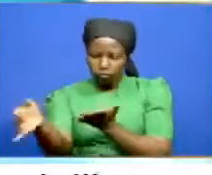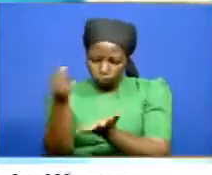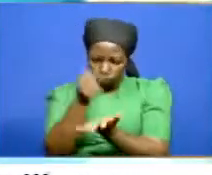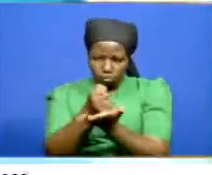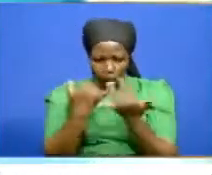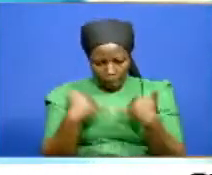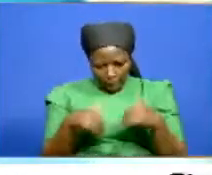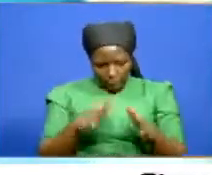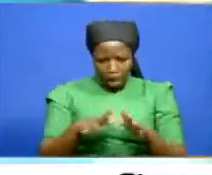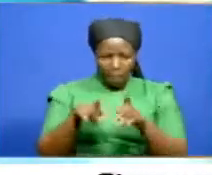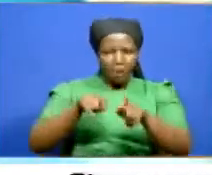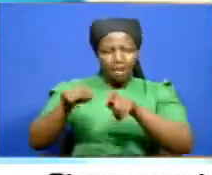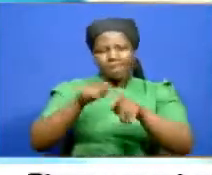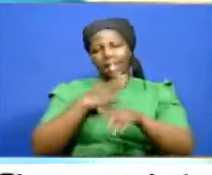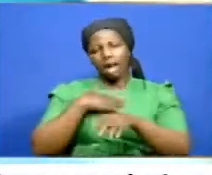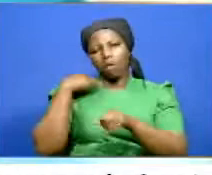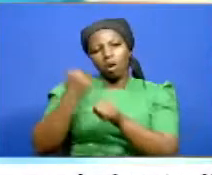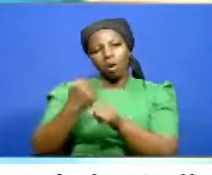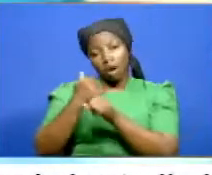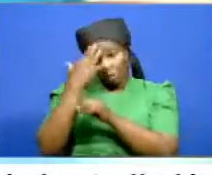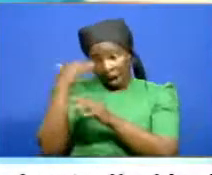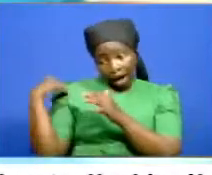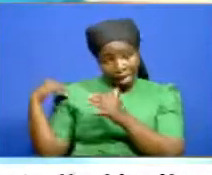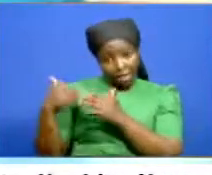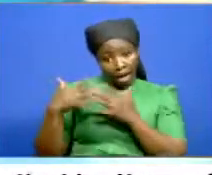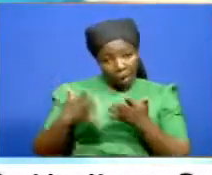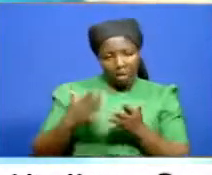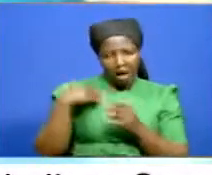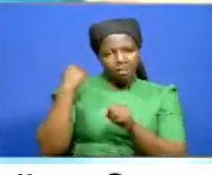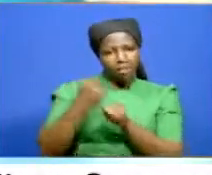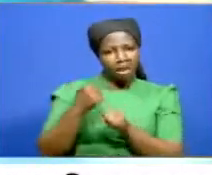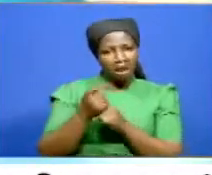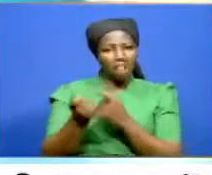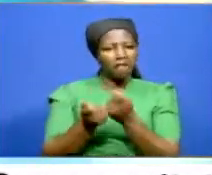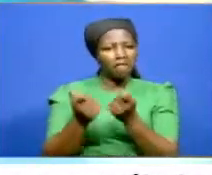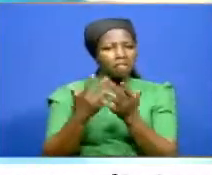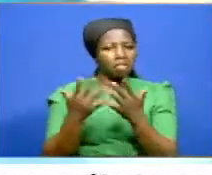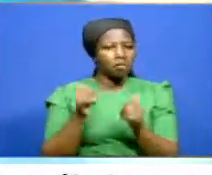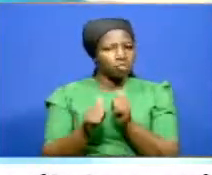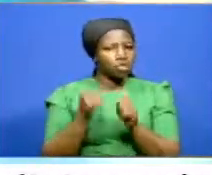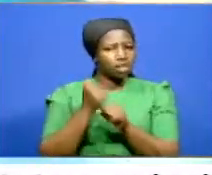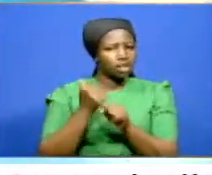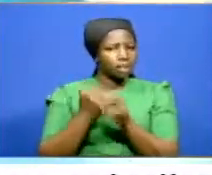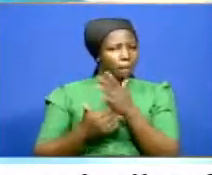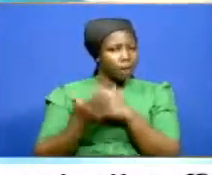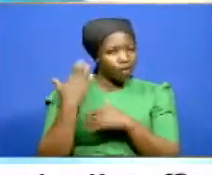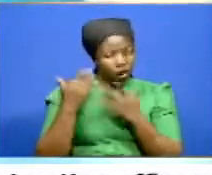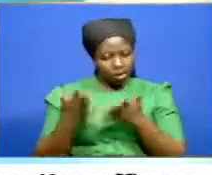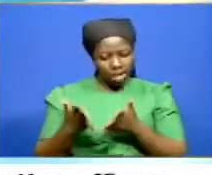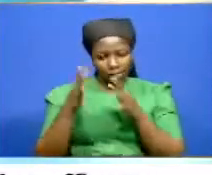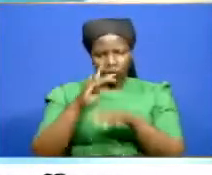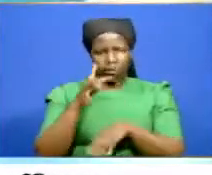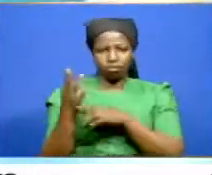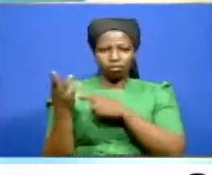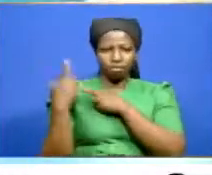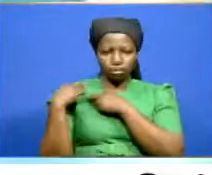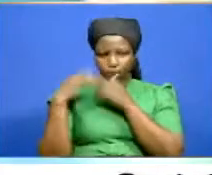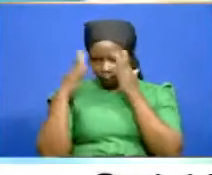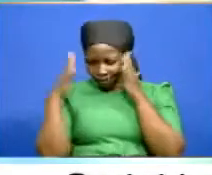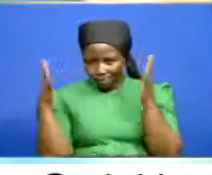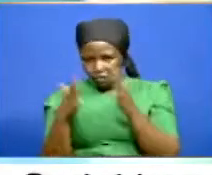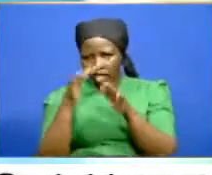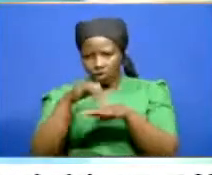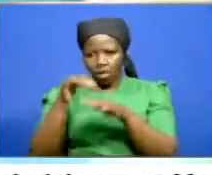affairs. Because right now, at least, we are done with a few hurdles that we had before, and now it's all about now focusing on the next hurdle. Now the next